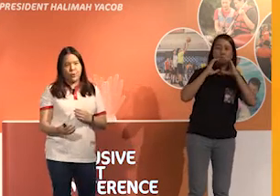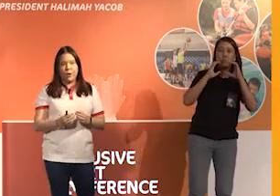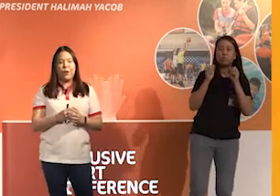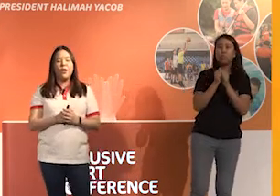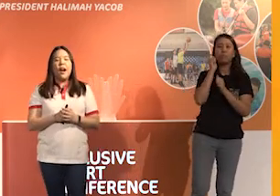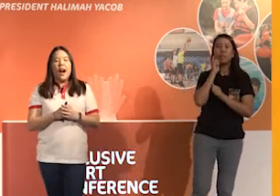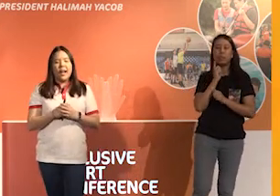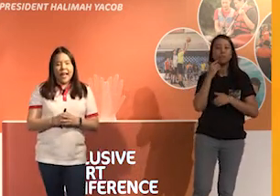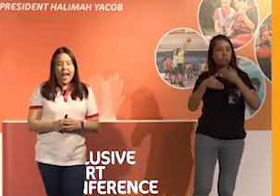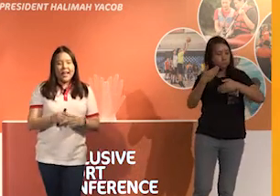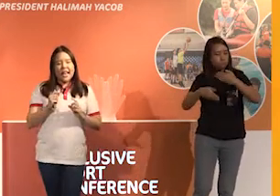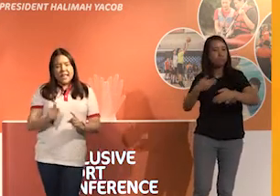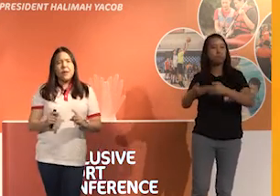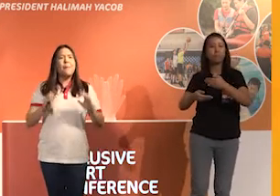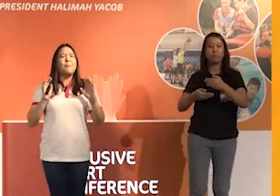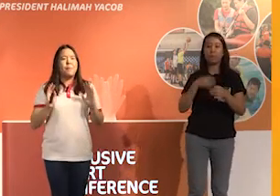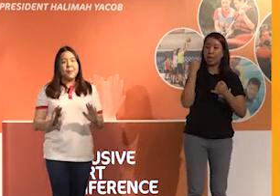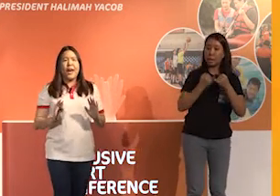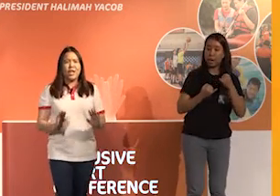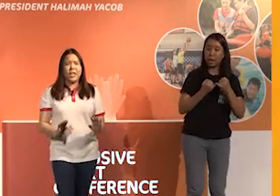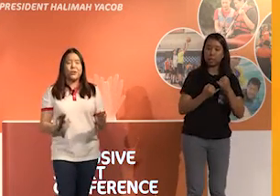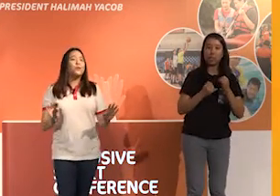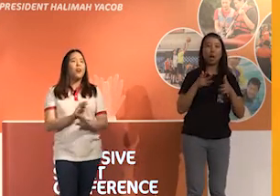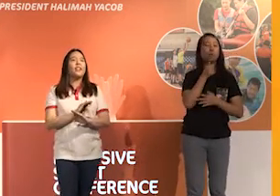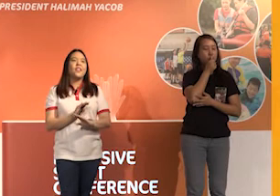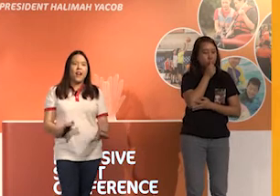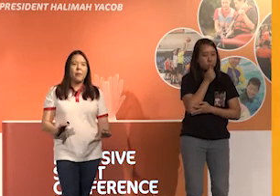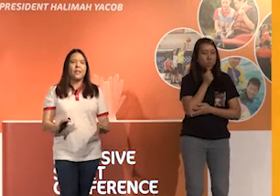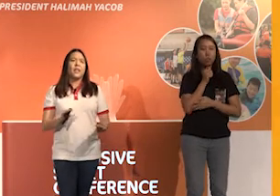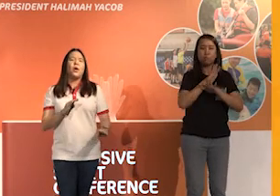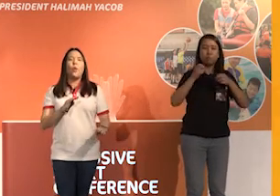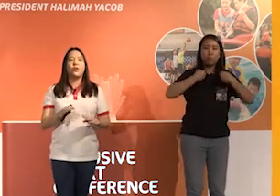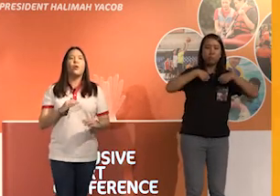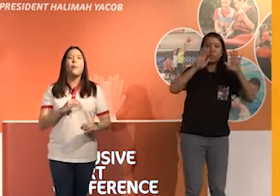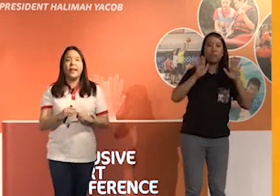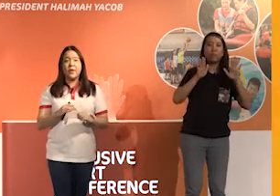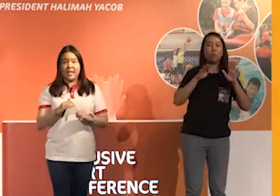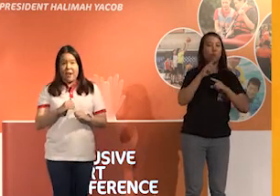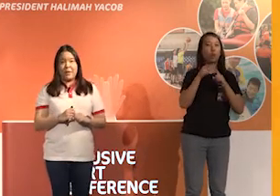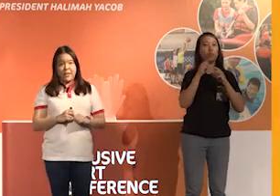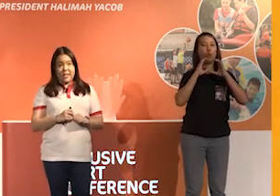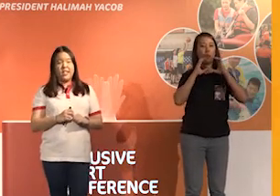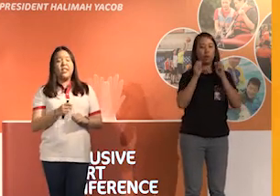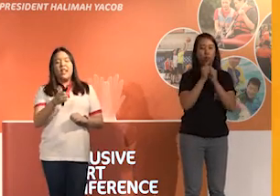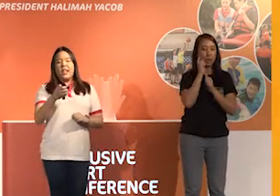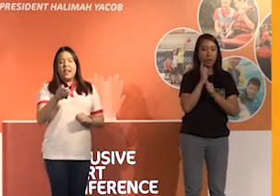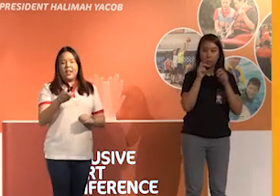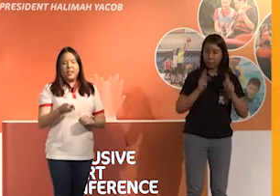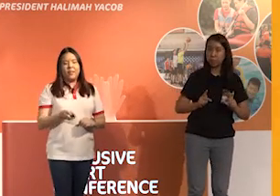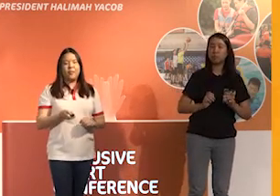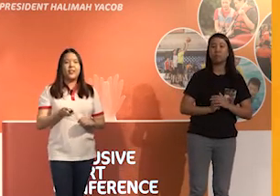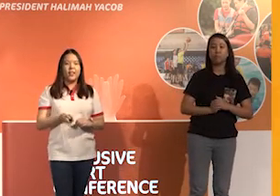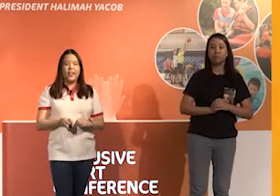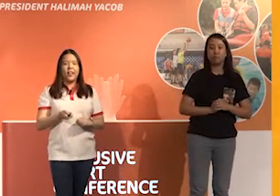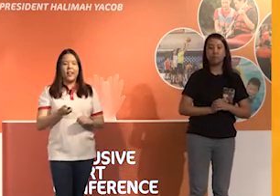you also. And then lastly, be patient. Do not give up when you communicate with the deaf person.